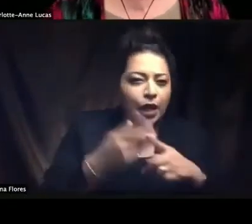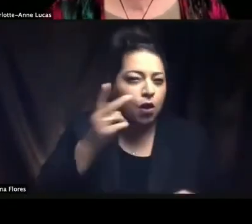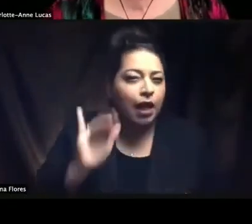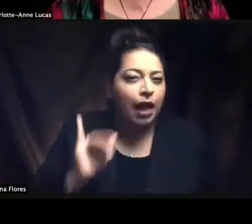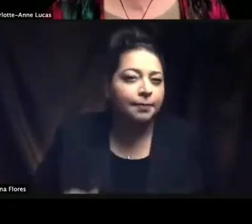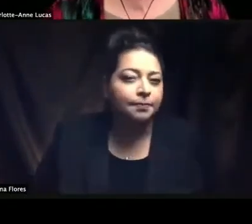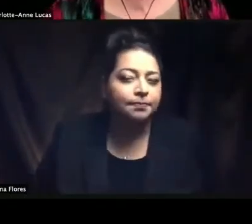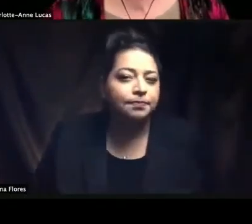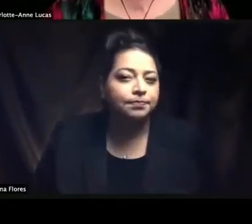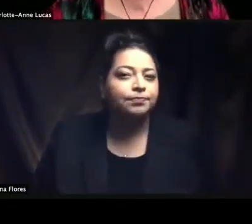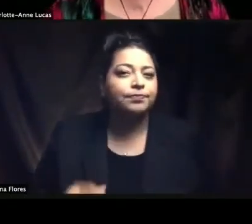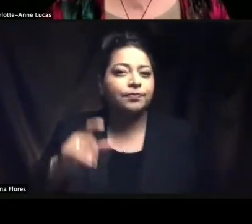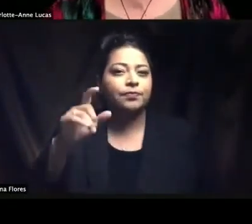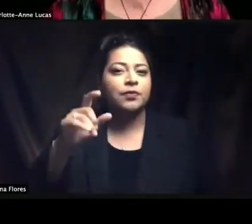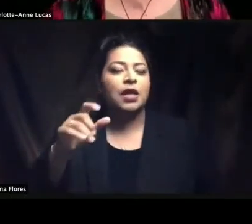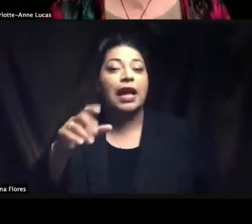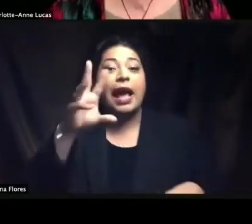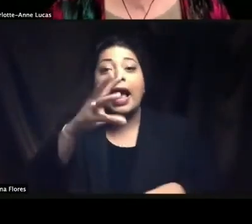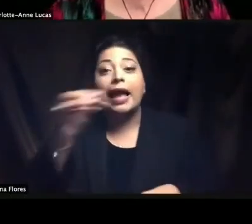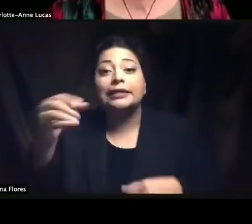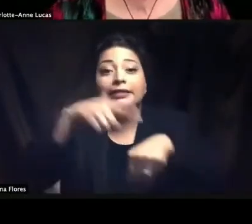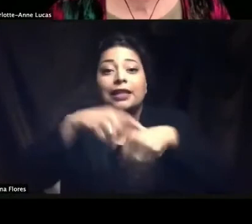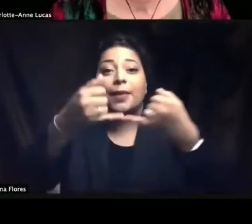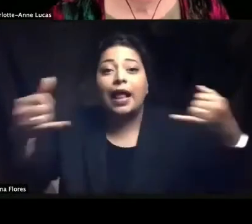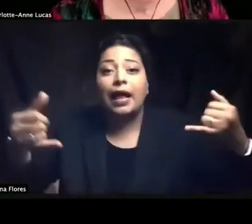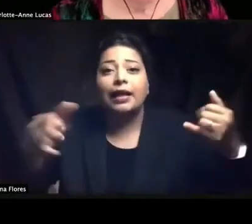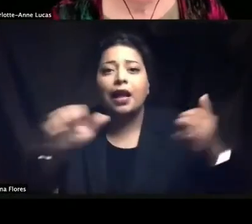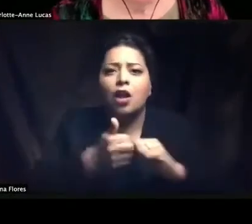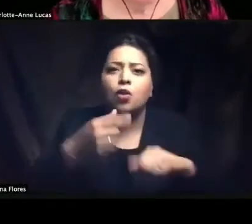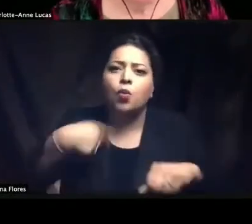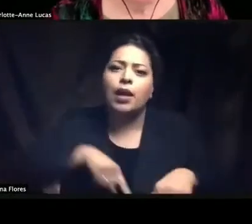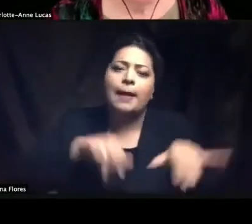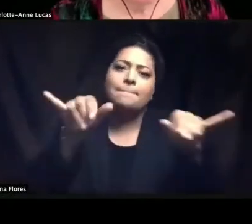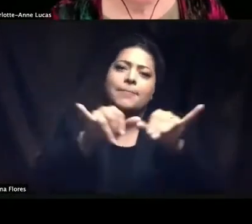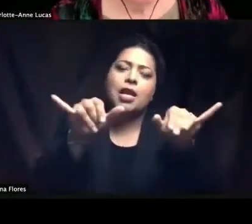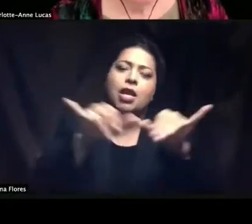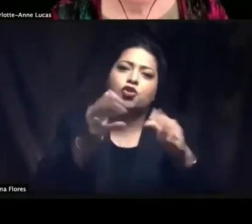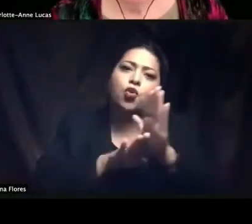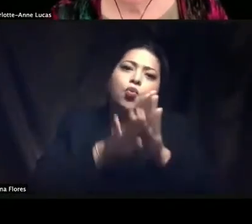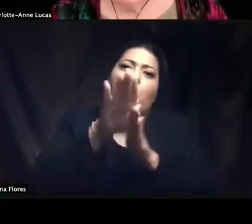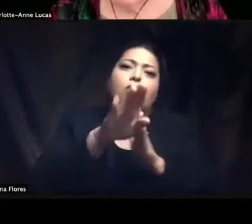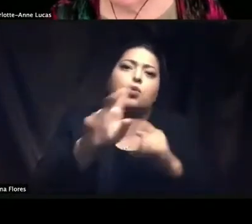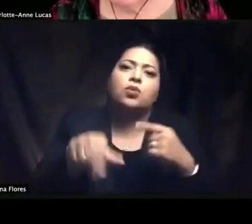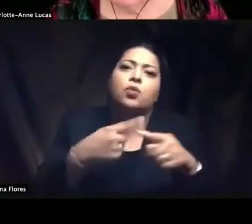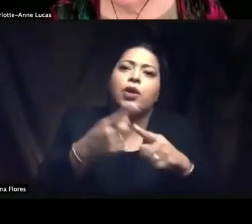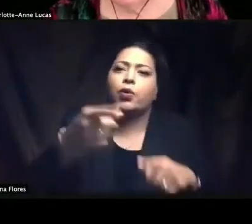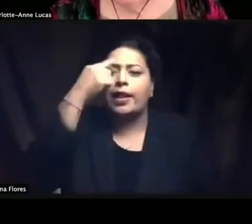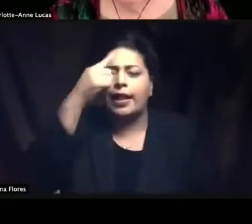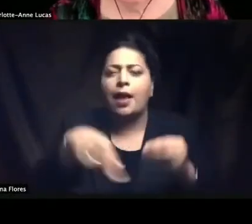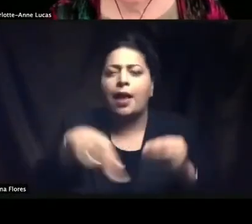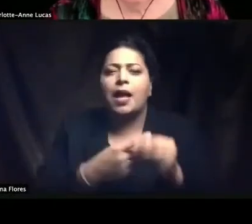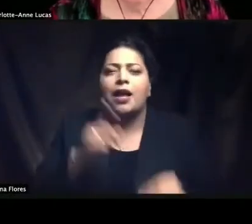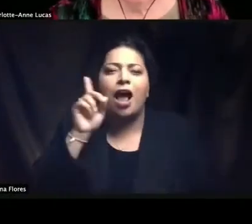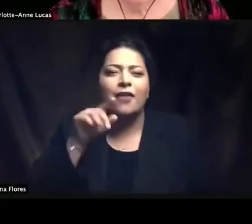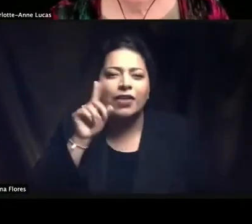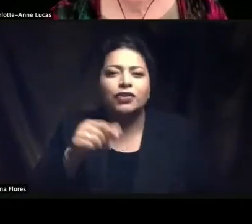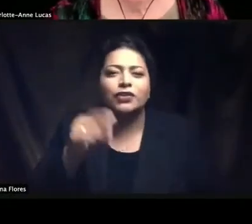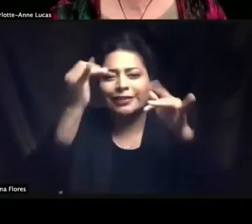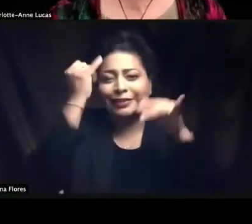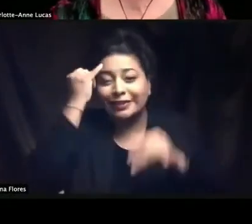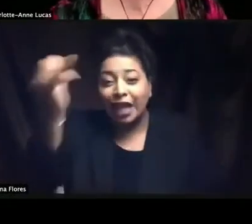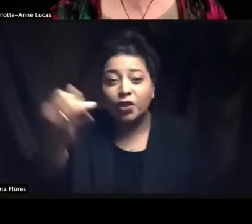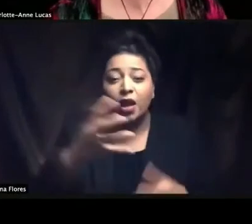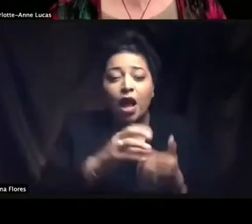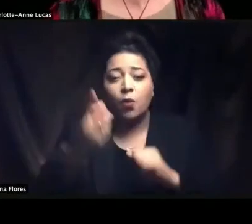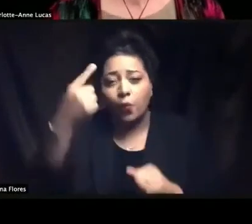a timeline. How do we reach those timelines for measurable growth? One of the things that are important when you think about artificial intelligence and how we consider